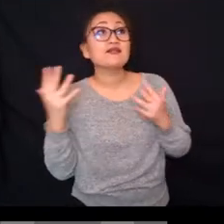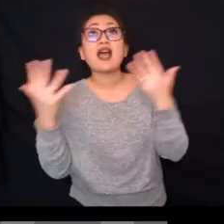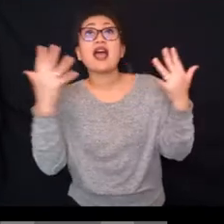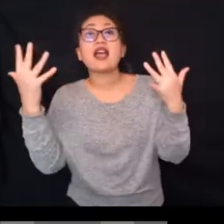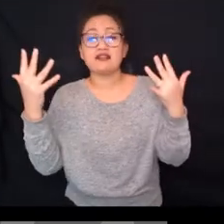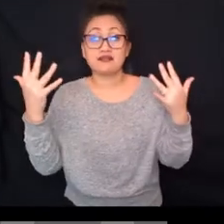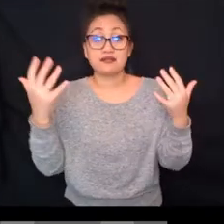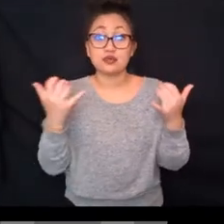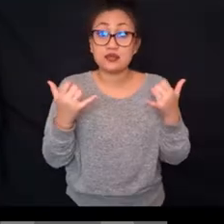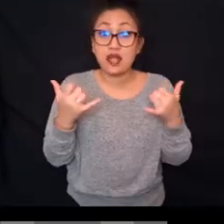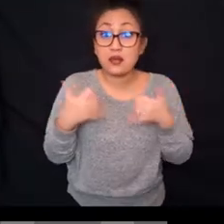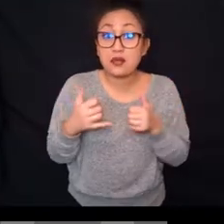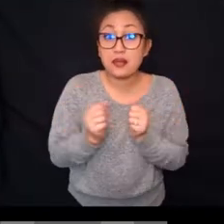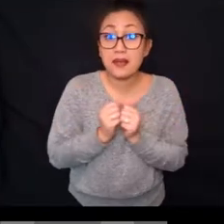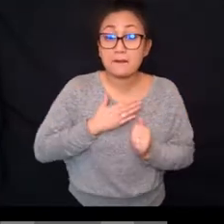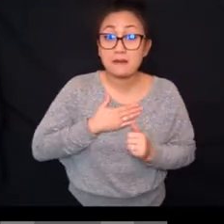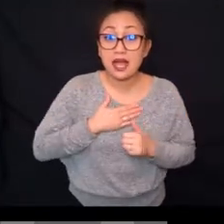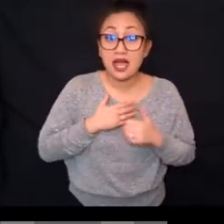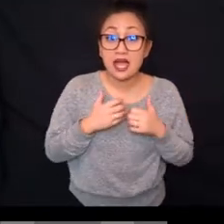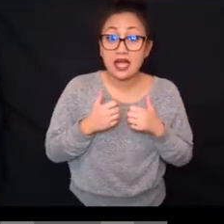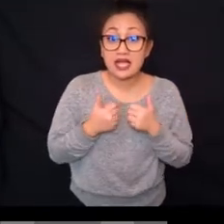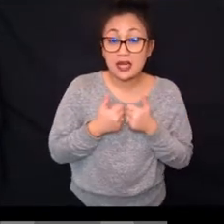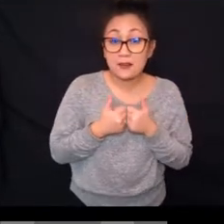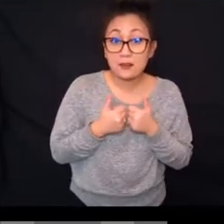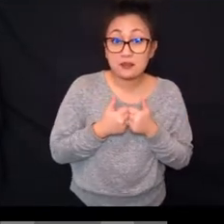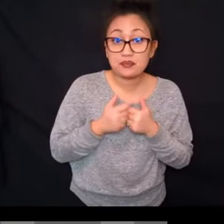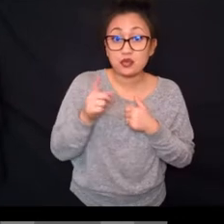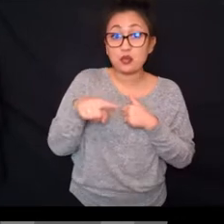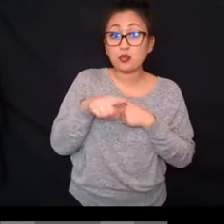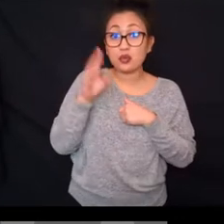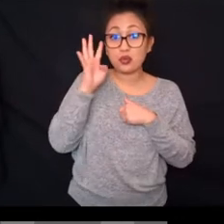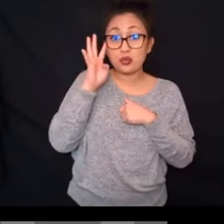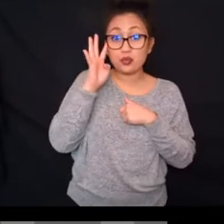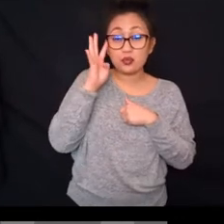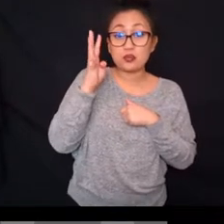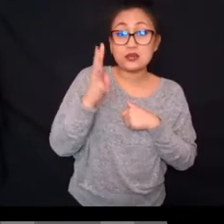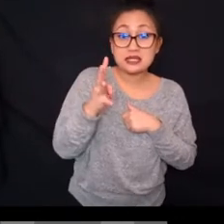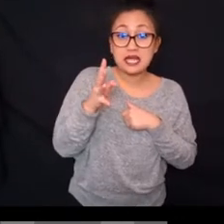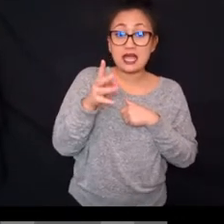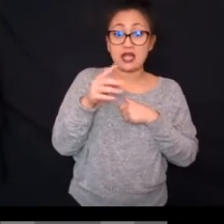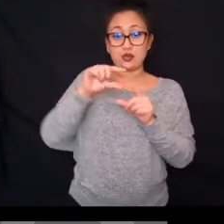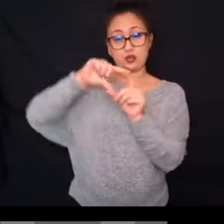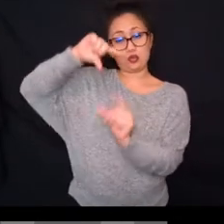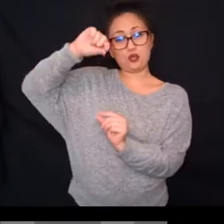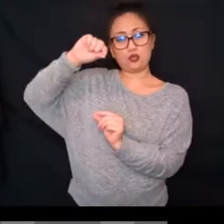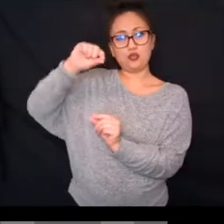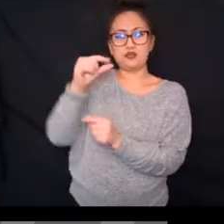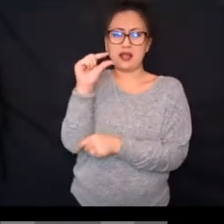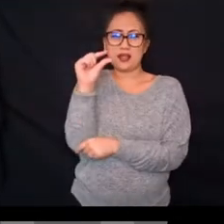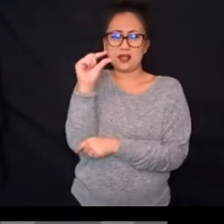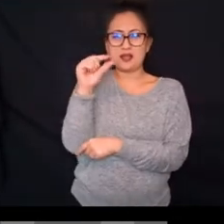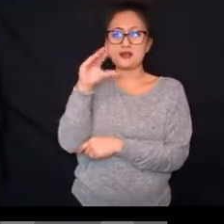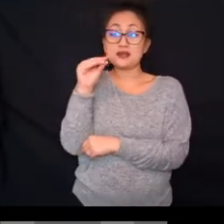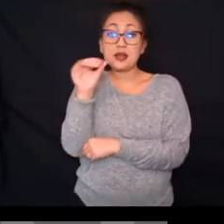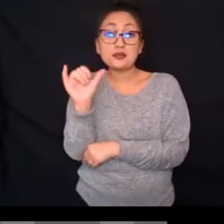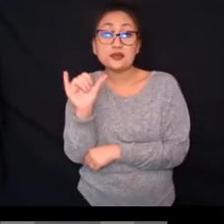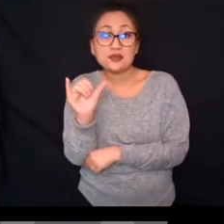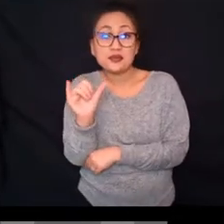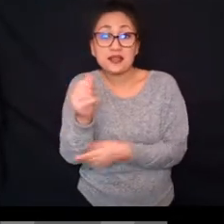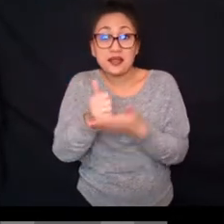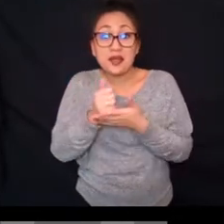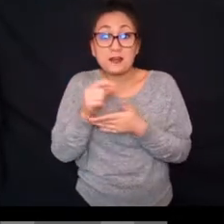you play my game? Yes. Will you pretend those little cubes are little ducks today? So will you help me tell this story? Yes. All